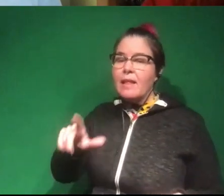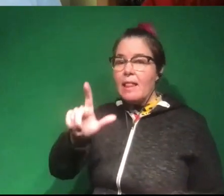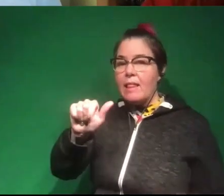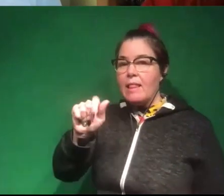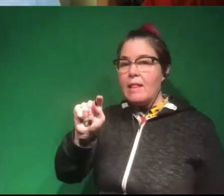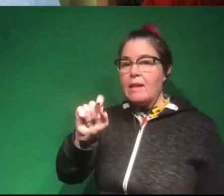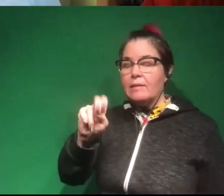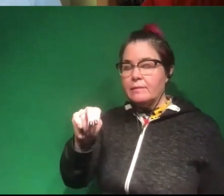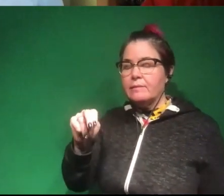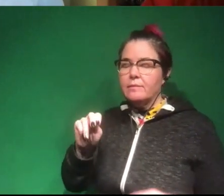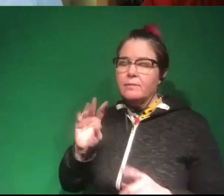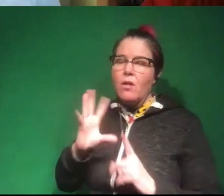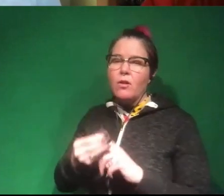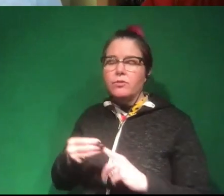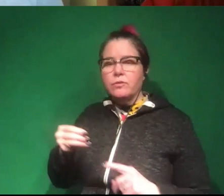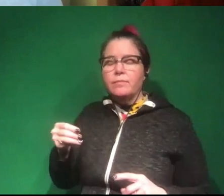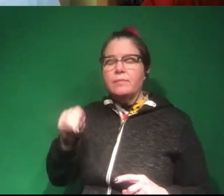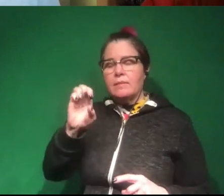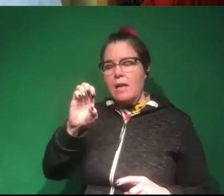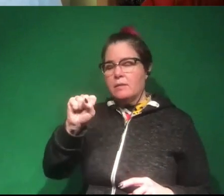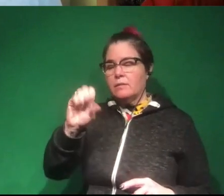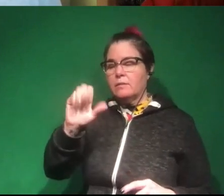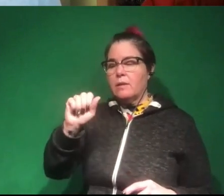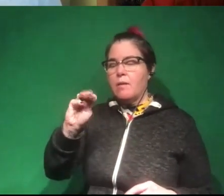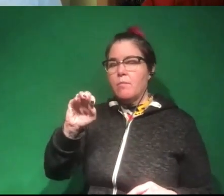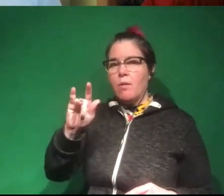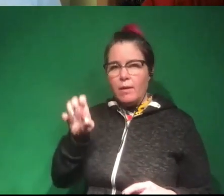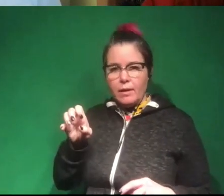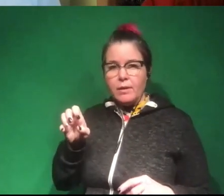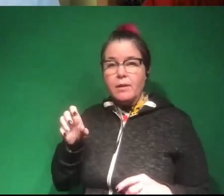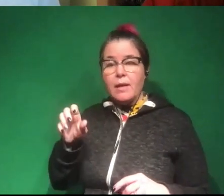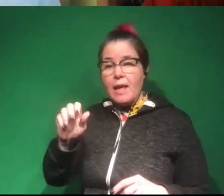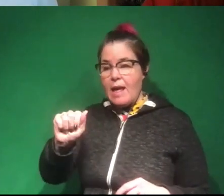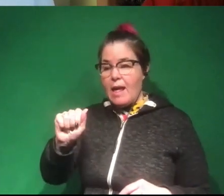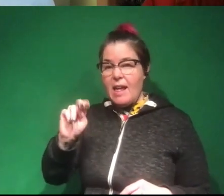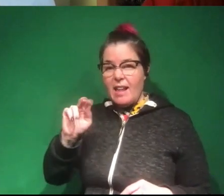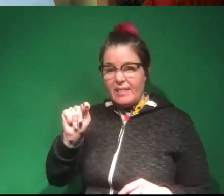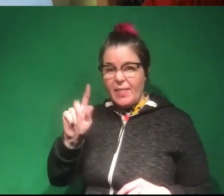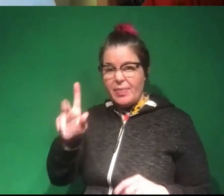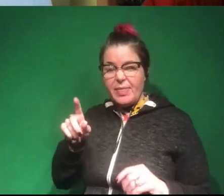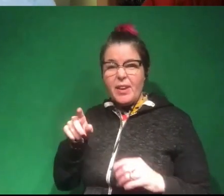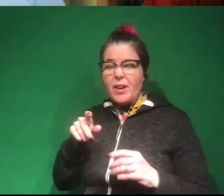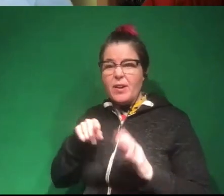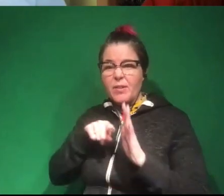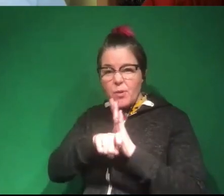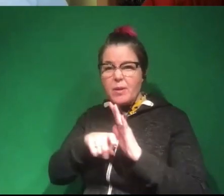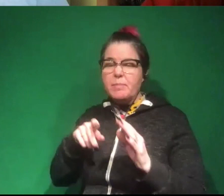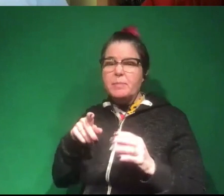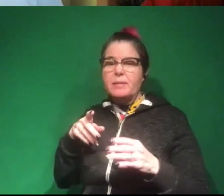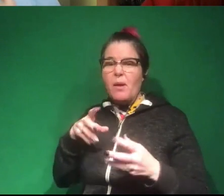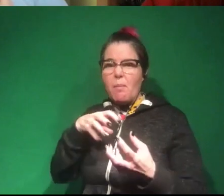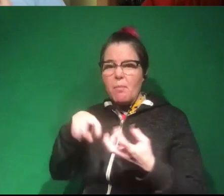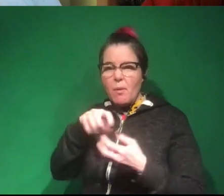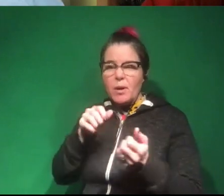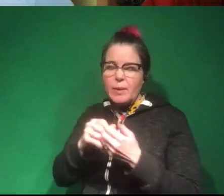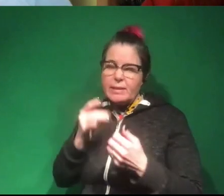in Mexico, there's a dish called escamole, which is ant pupa and larva all boiled with all sorts of delicious things. I've